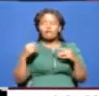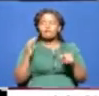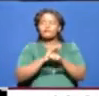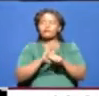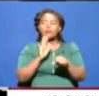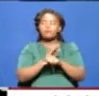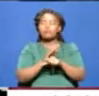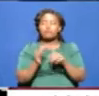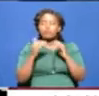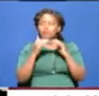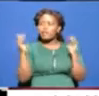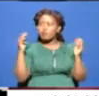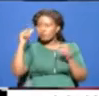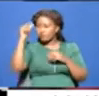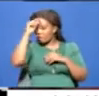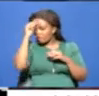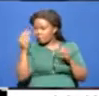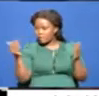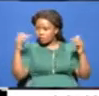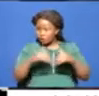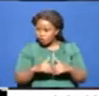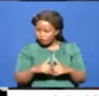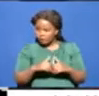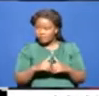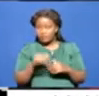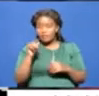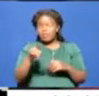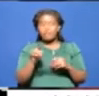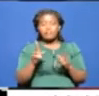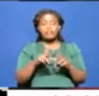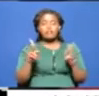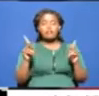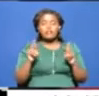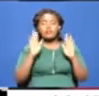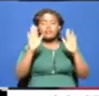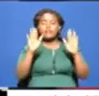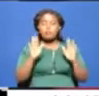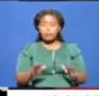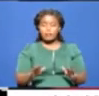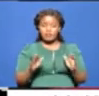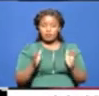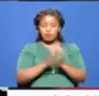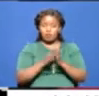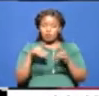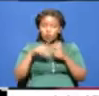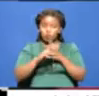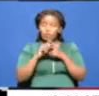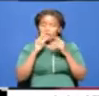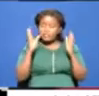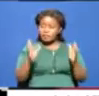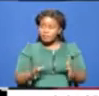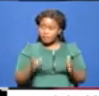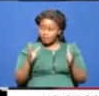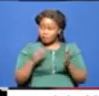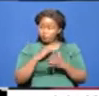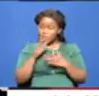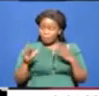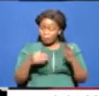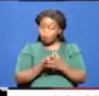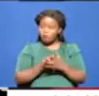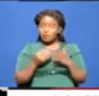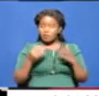at this conference. This is so important. Engineers really are behind all the